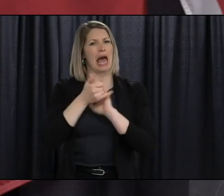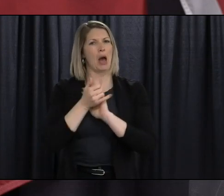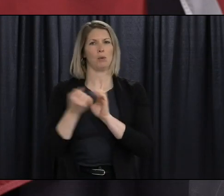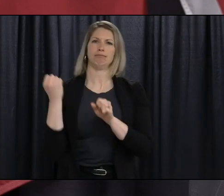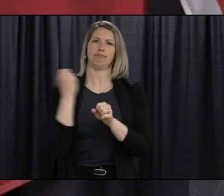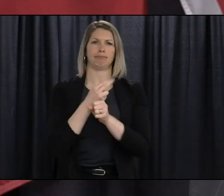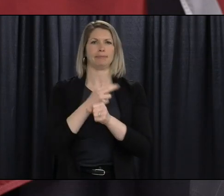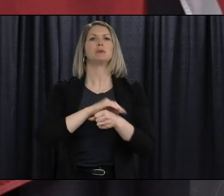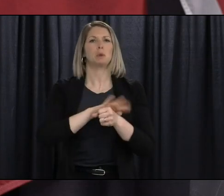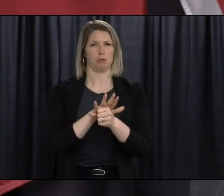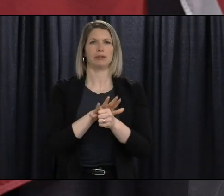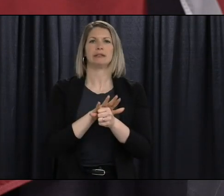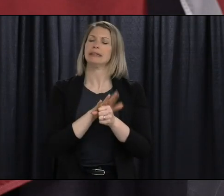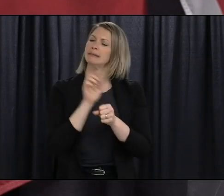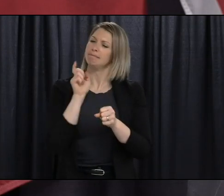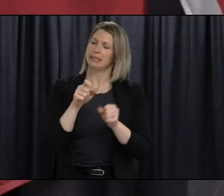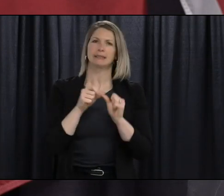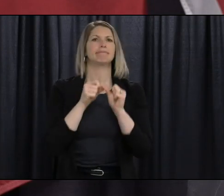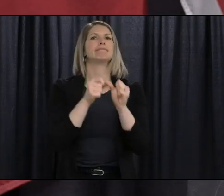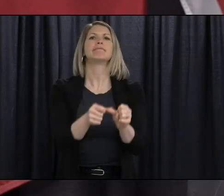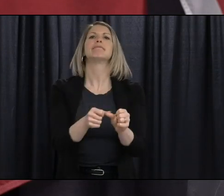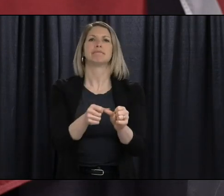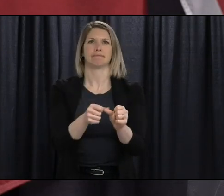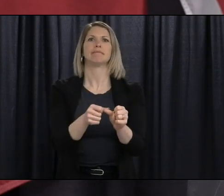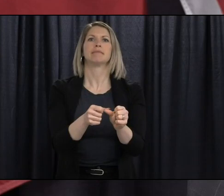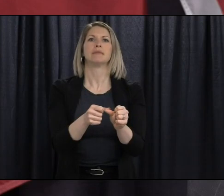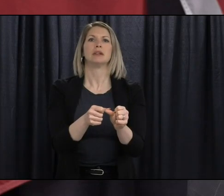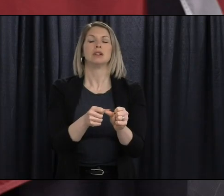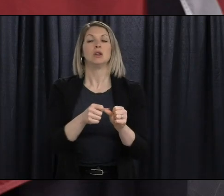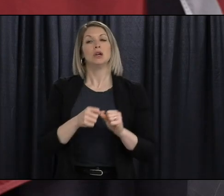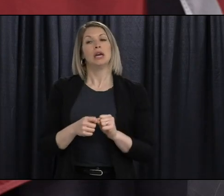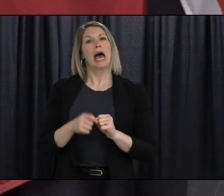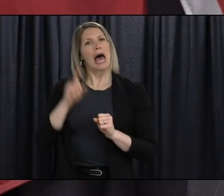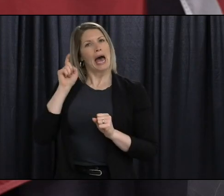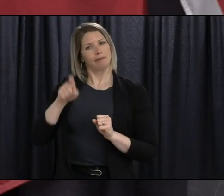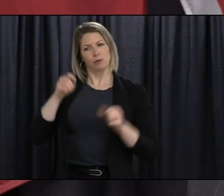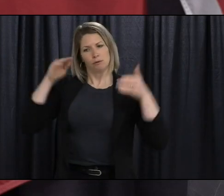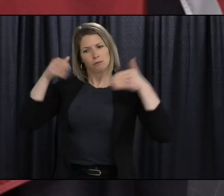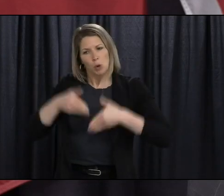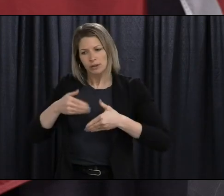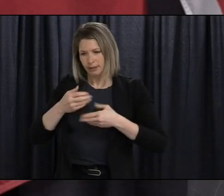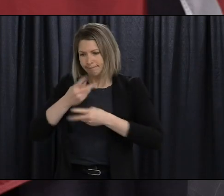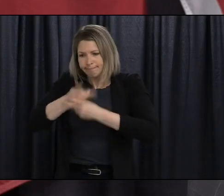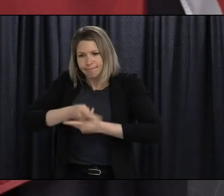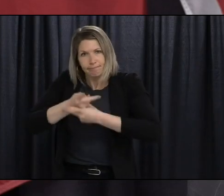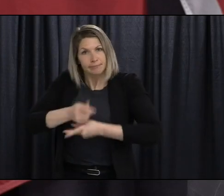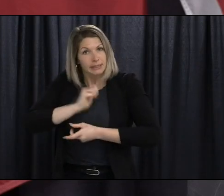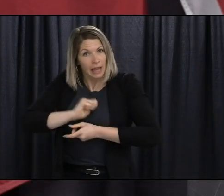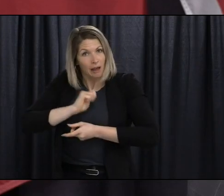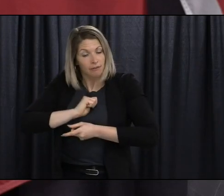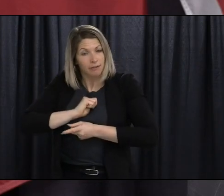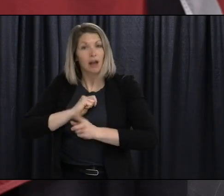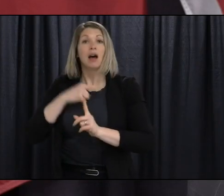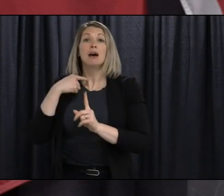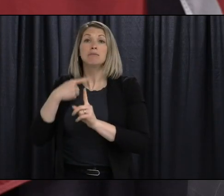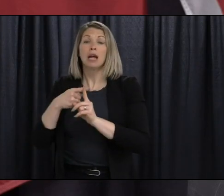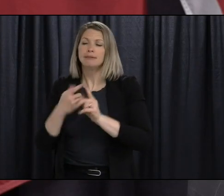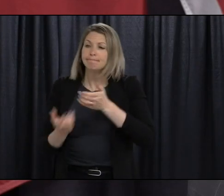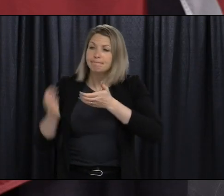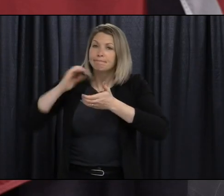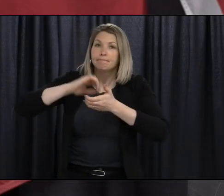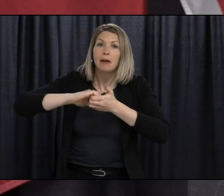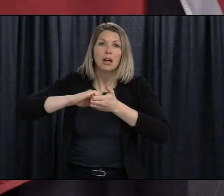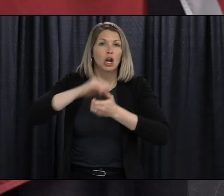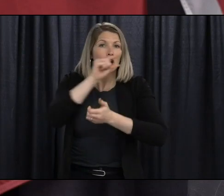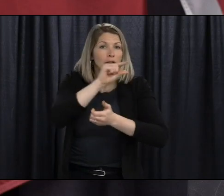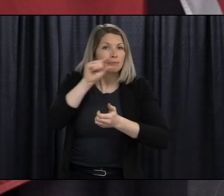throughout our province. So while we continue to protect our health, we continue to work and collaborate with the federal government to put